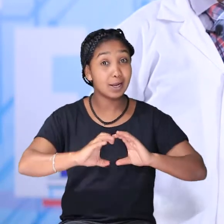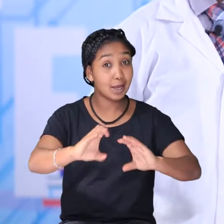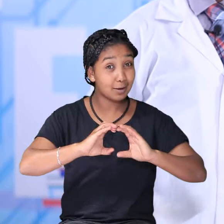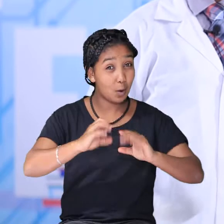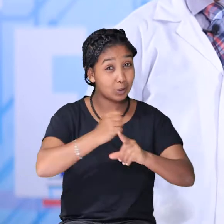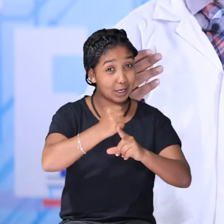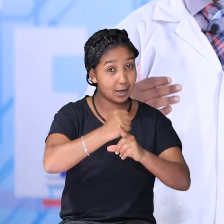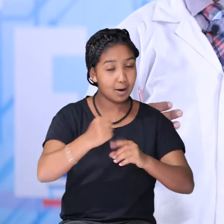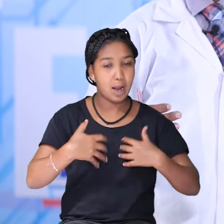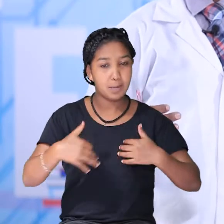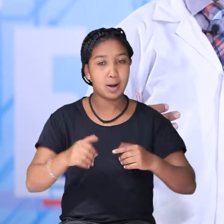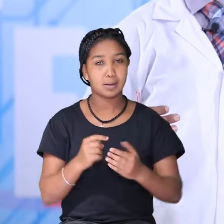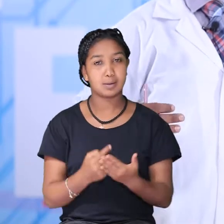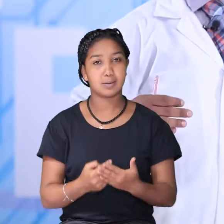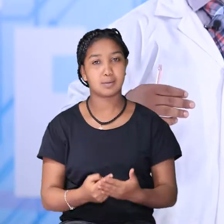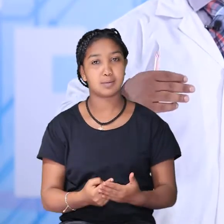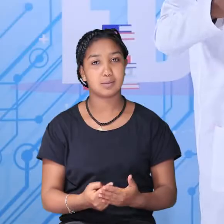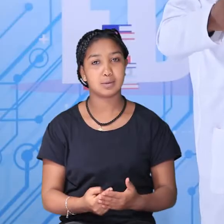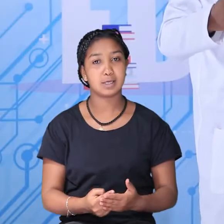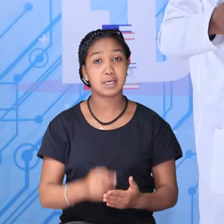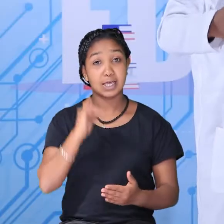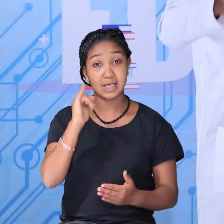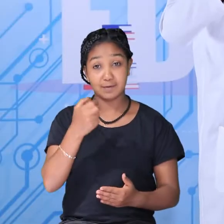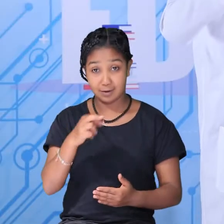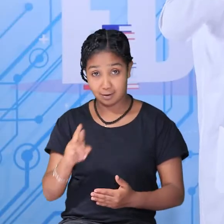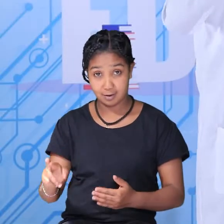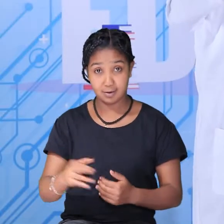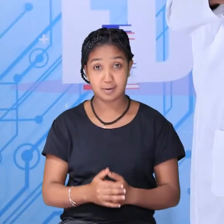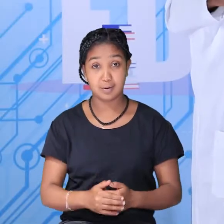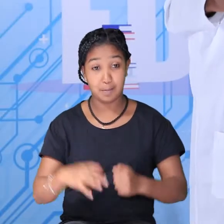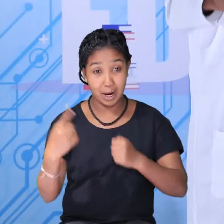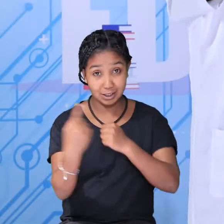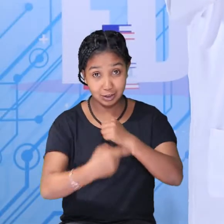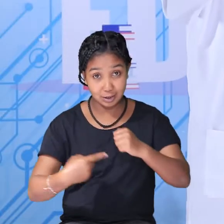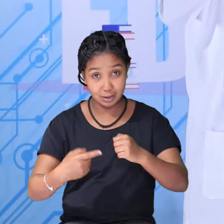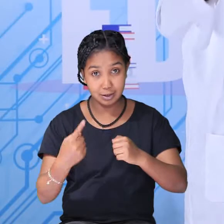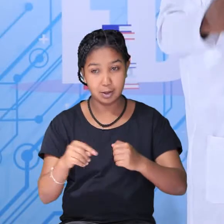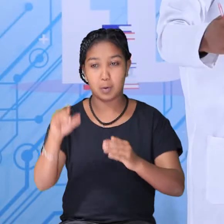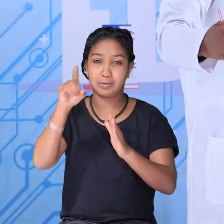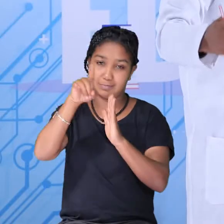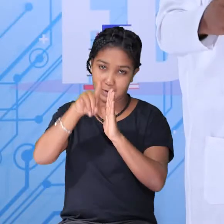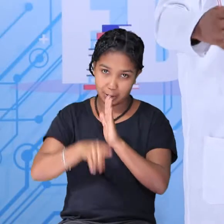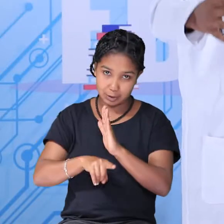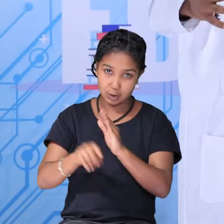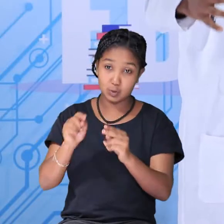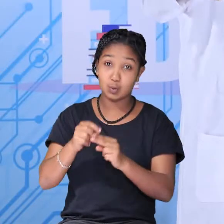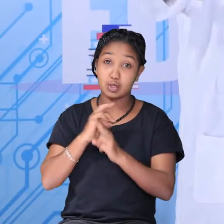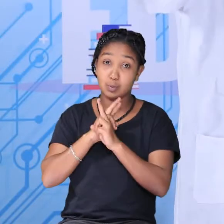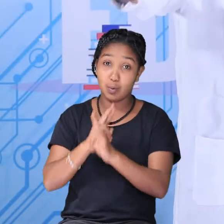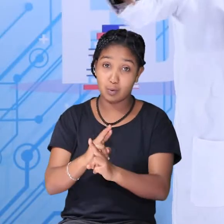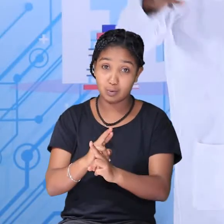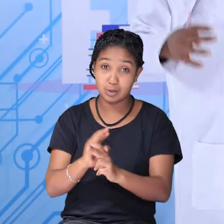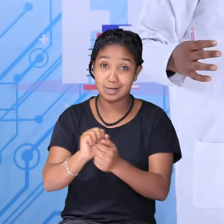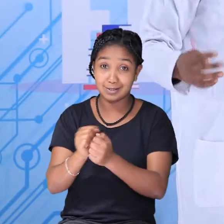animals in a way that if they are punished, they will decrease to respond to a